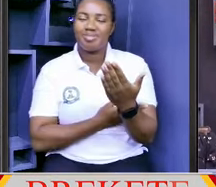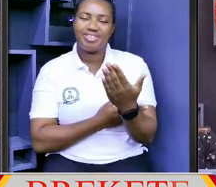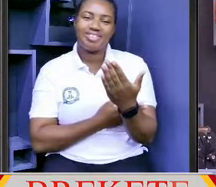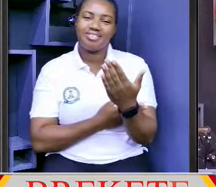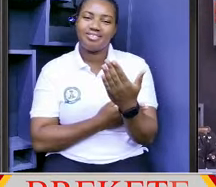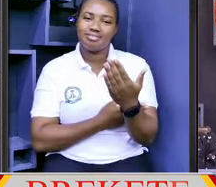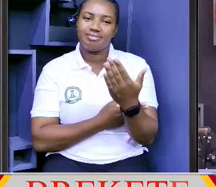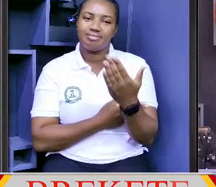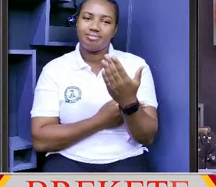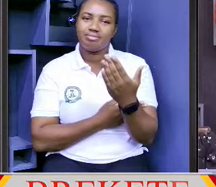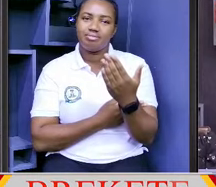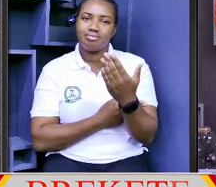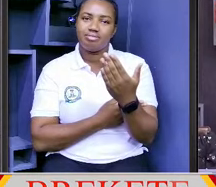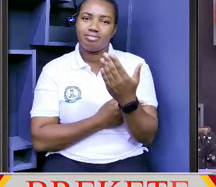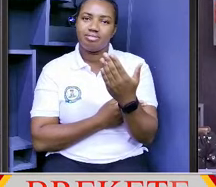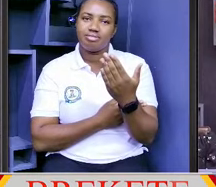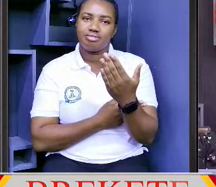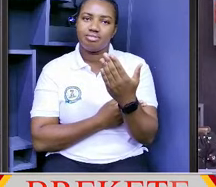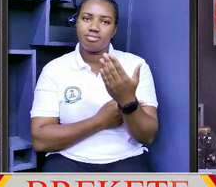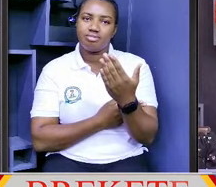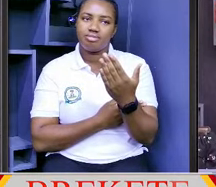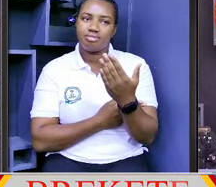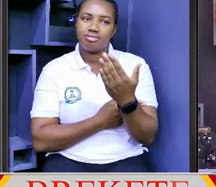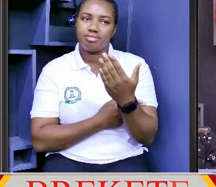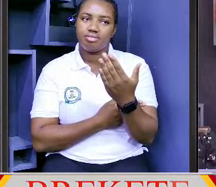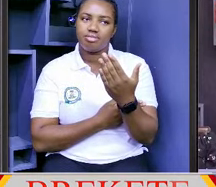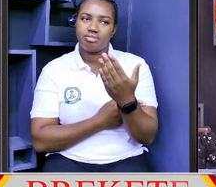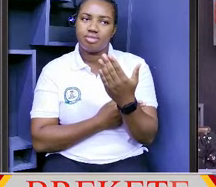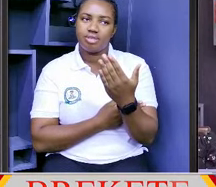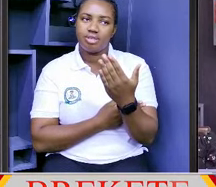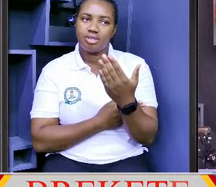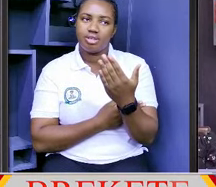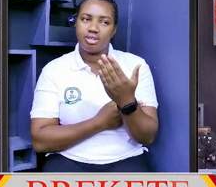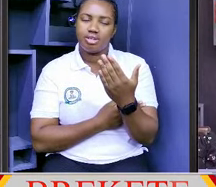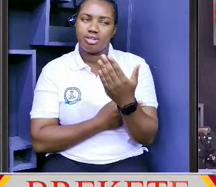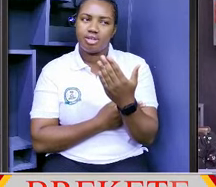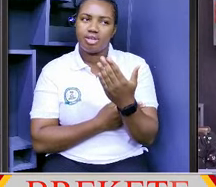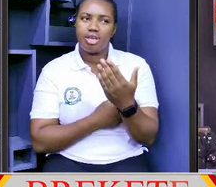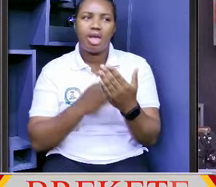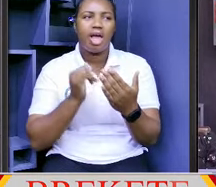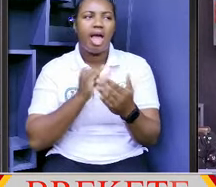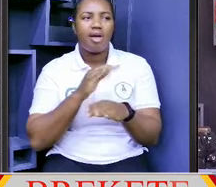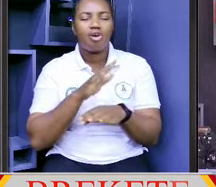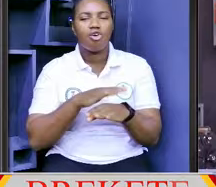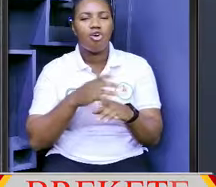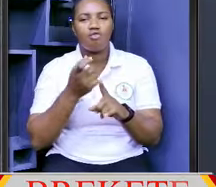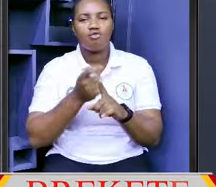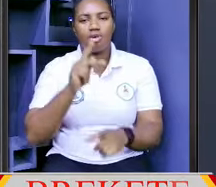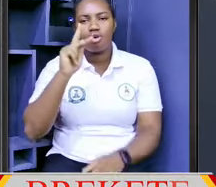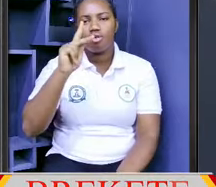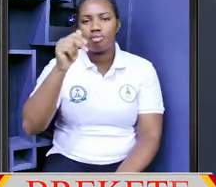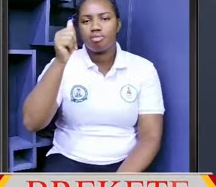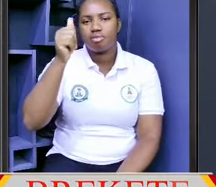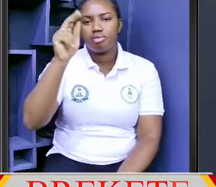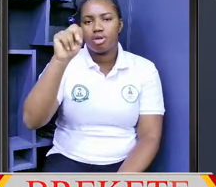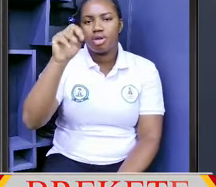waiting beyond him. Where are you Devano from? I'm calling from Papa Ahmed Abbasu. Okay.